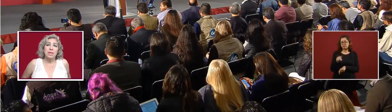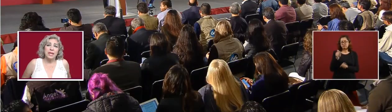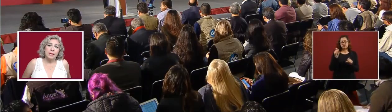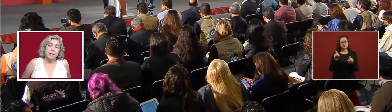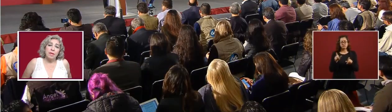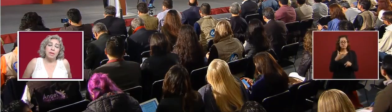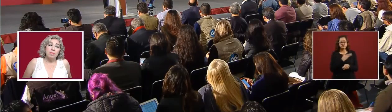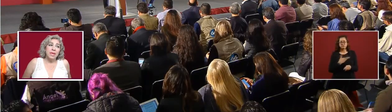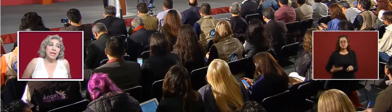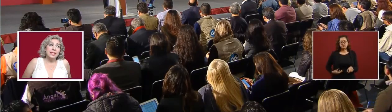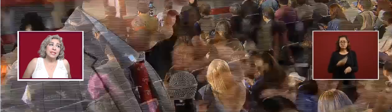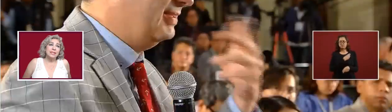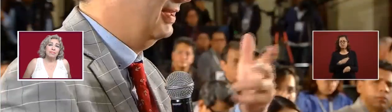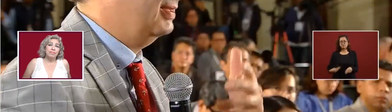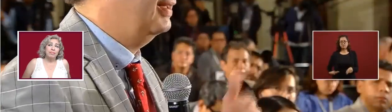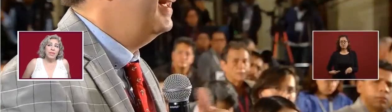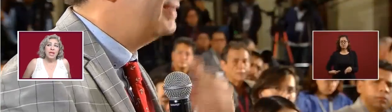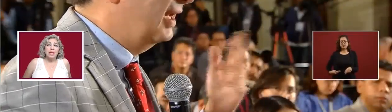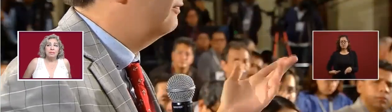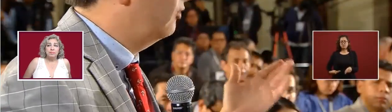the Republic, because,